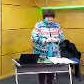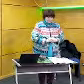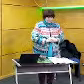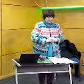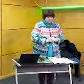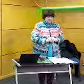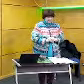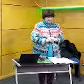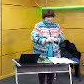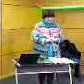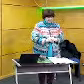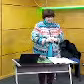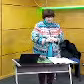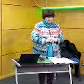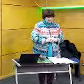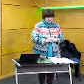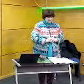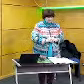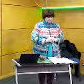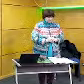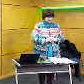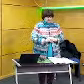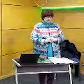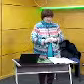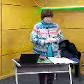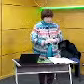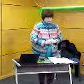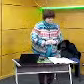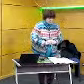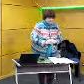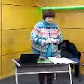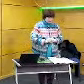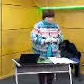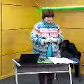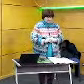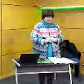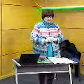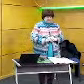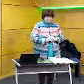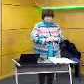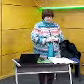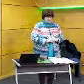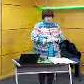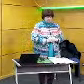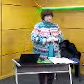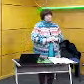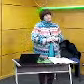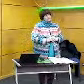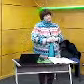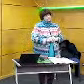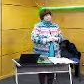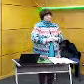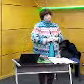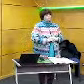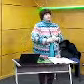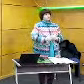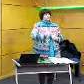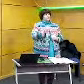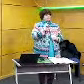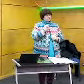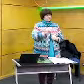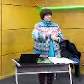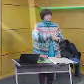in 2018, Richard Collingwood Selby founded the